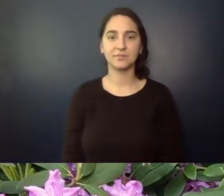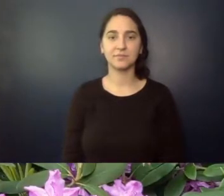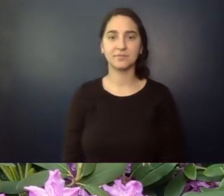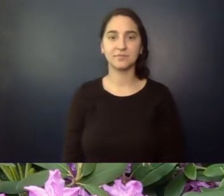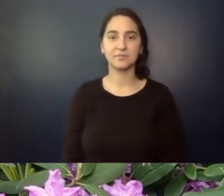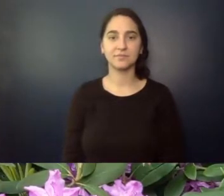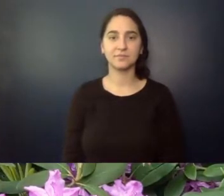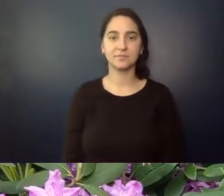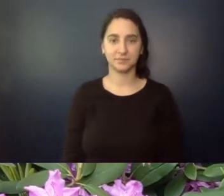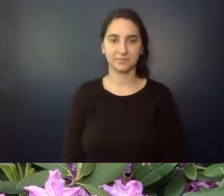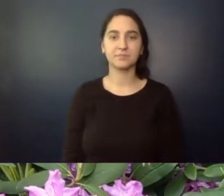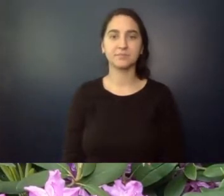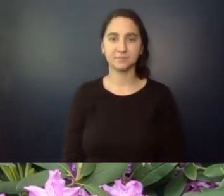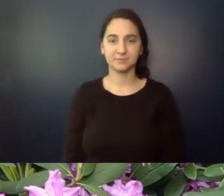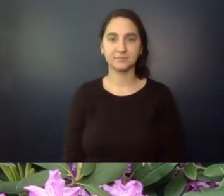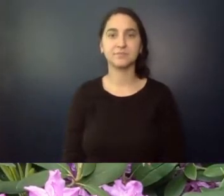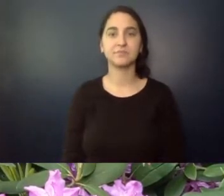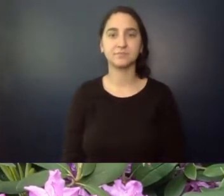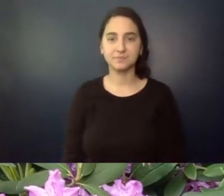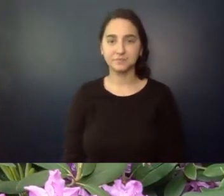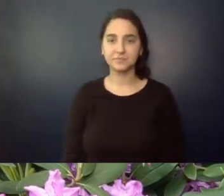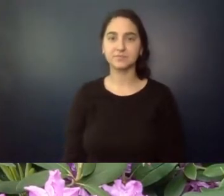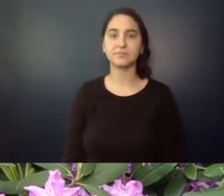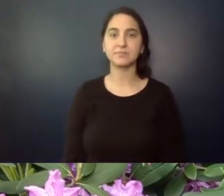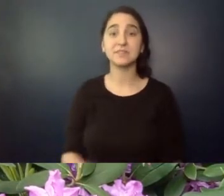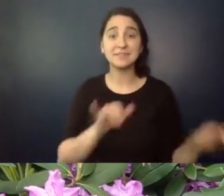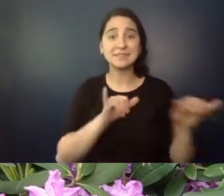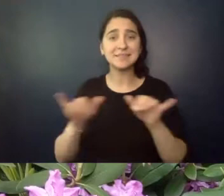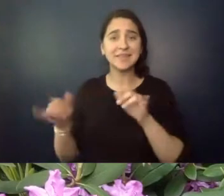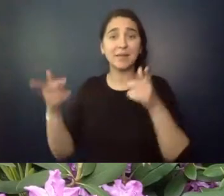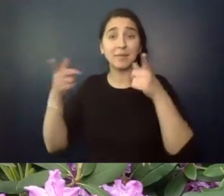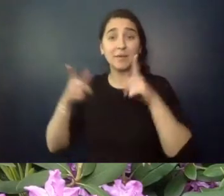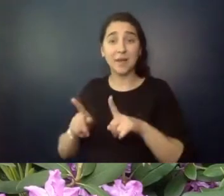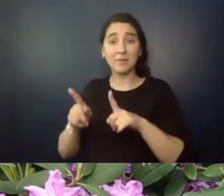In the same way, after supper, Jesus took the cup.